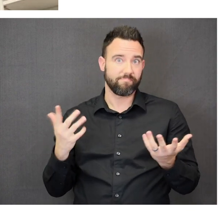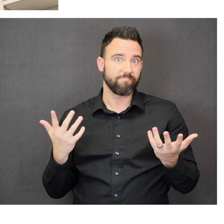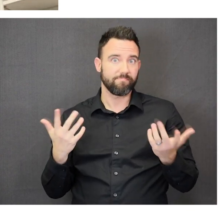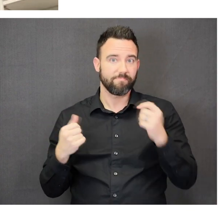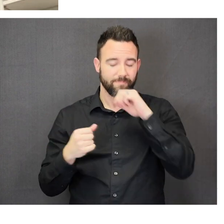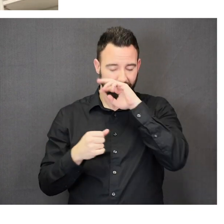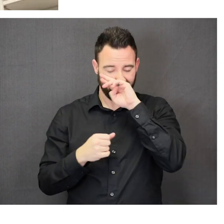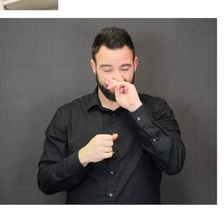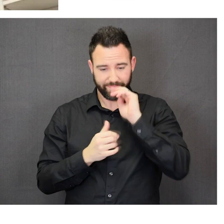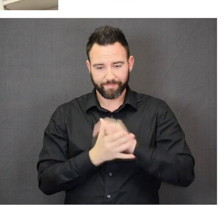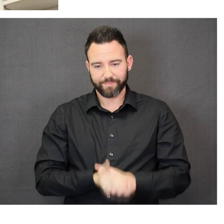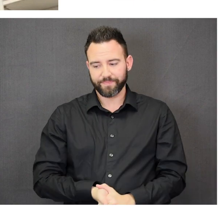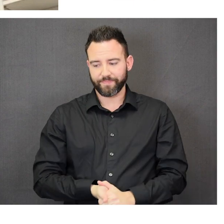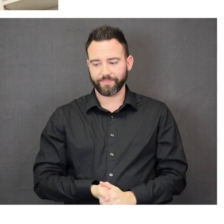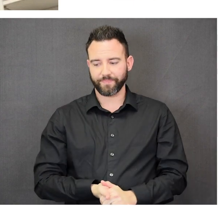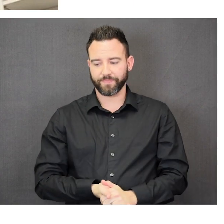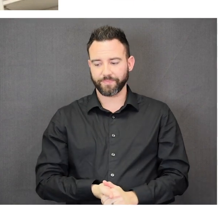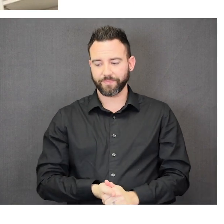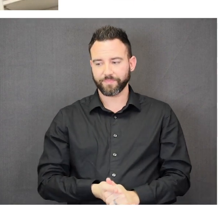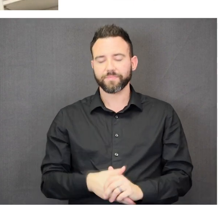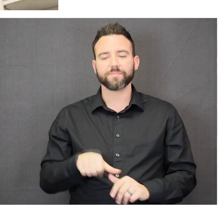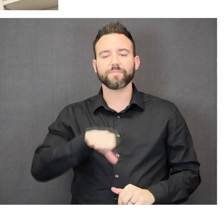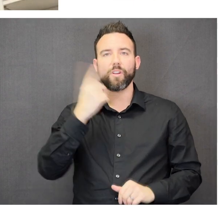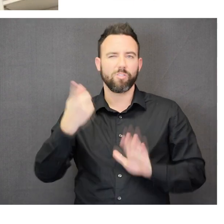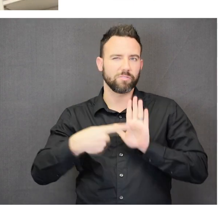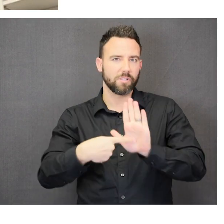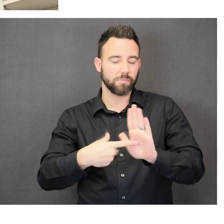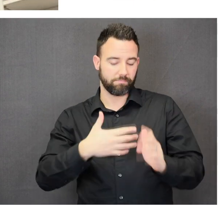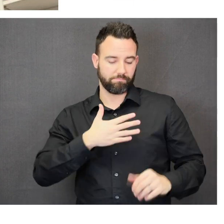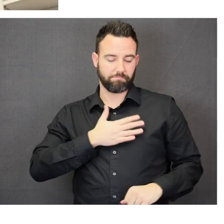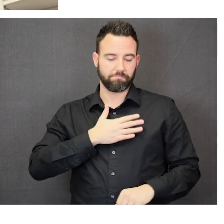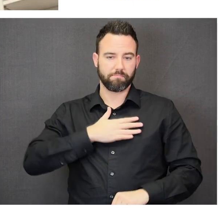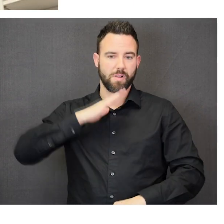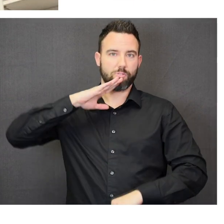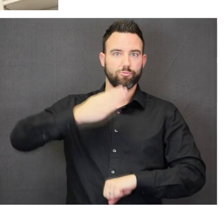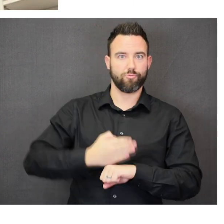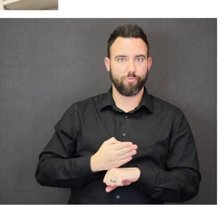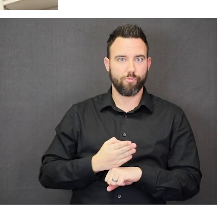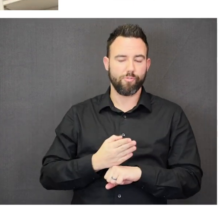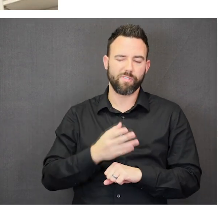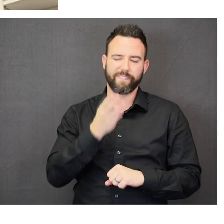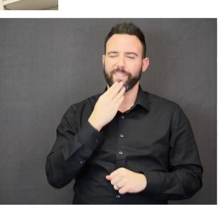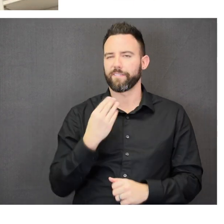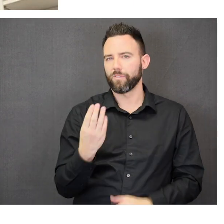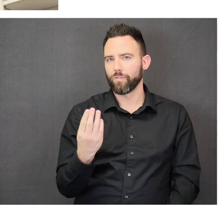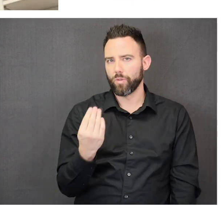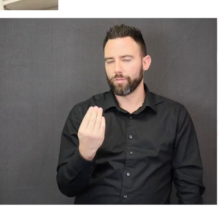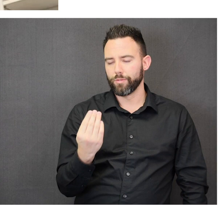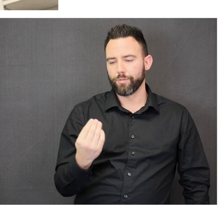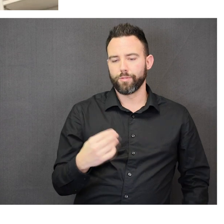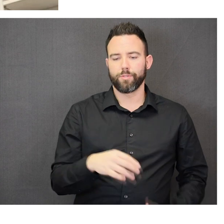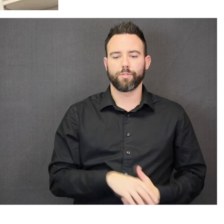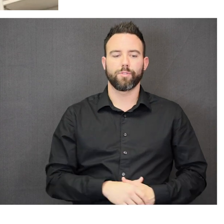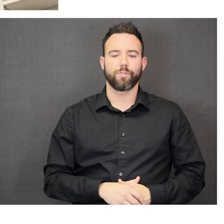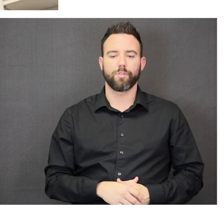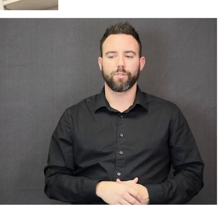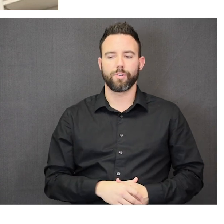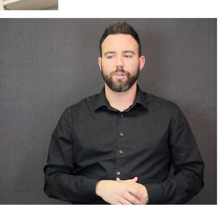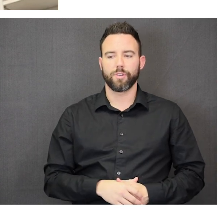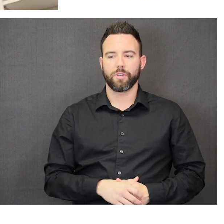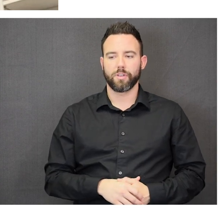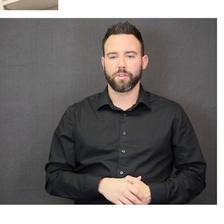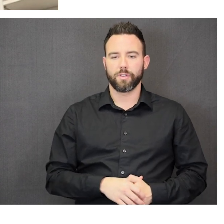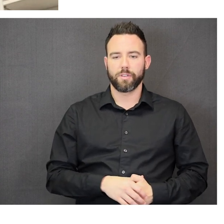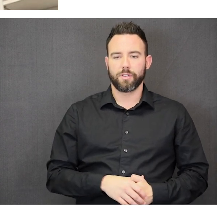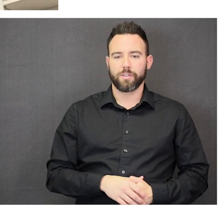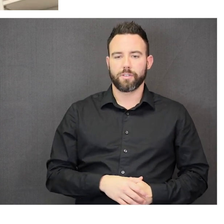also, can you actually provide regulation into your family itself? So for example, my daughter, who's 14 years